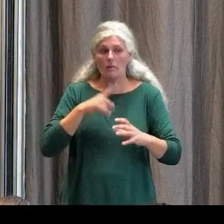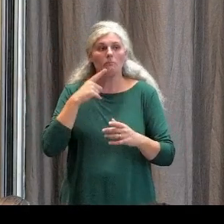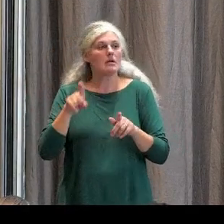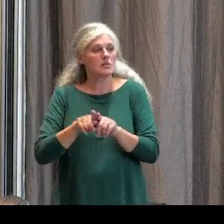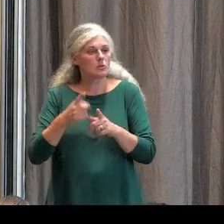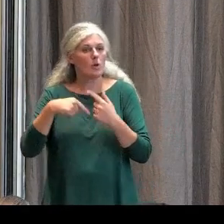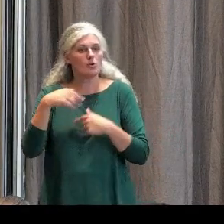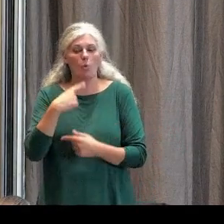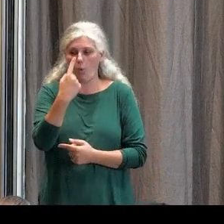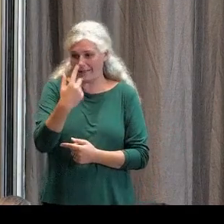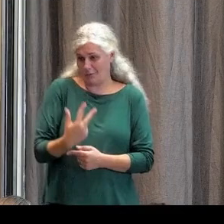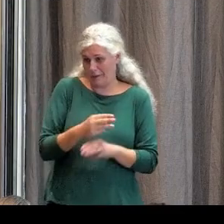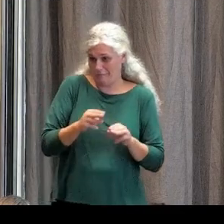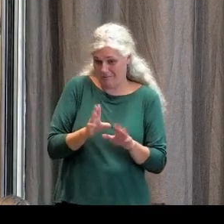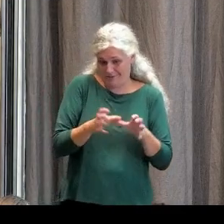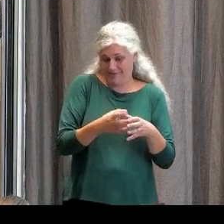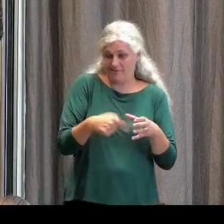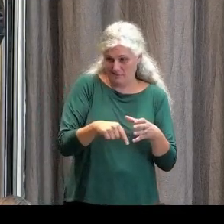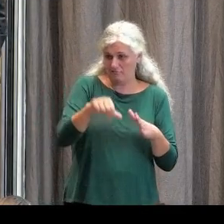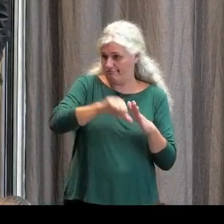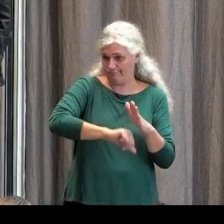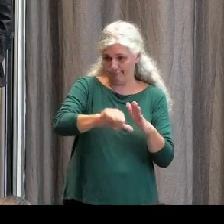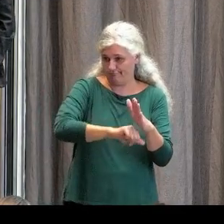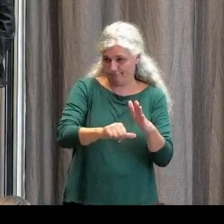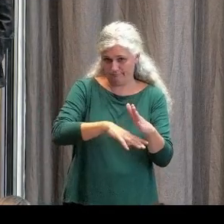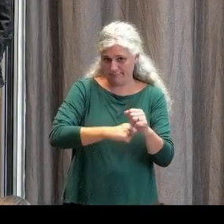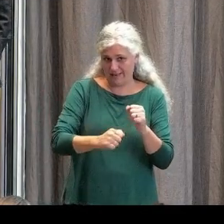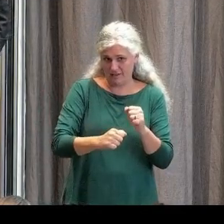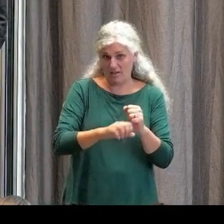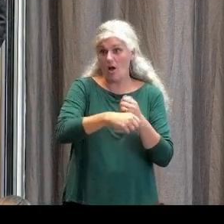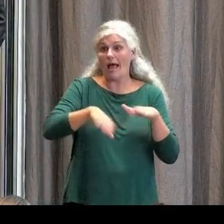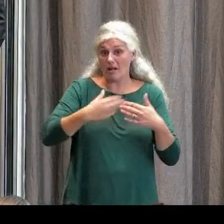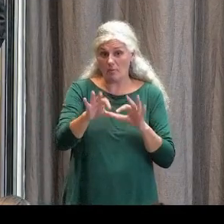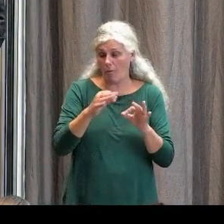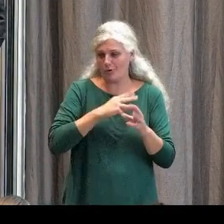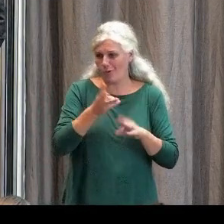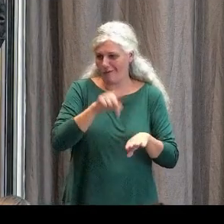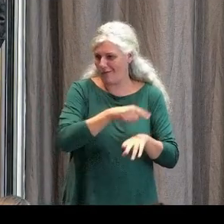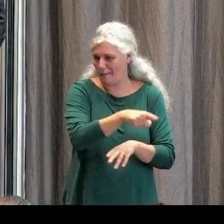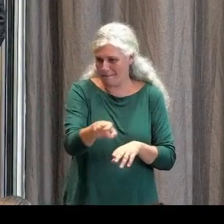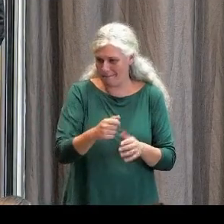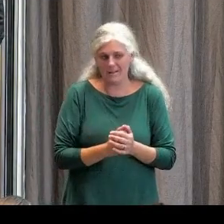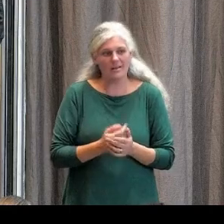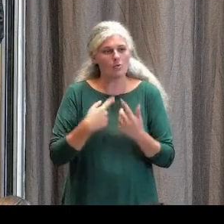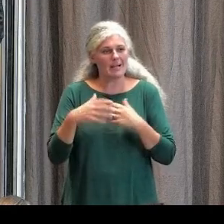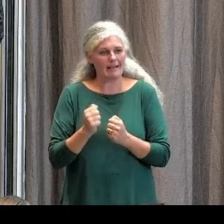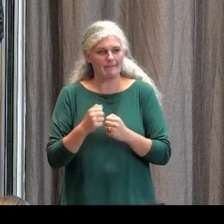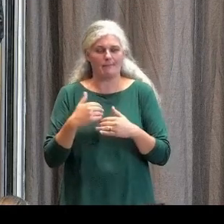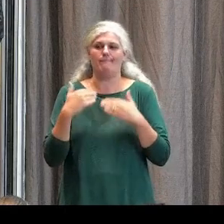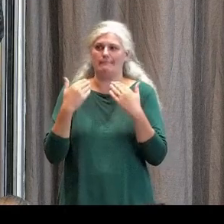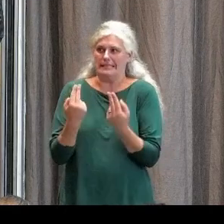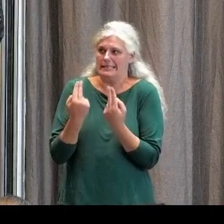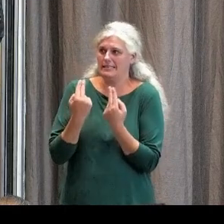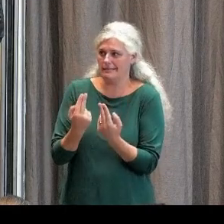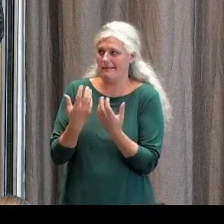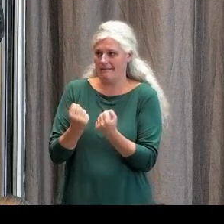1 in 3 people will fail to respond to any of these options, and so we have this very significant need